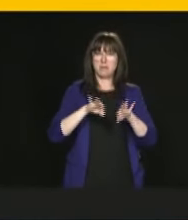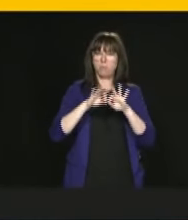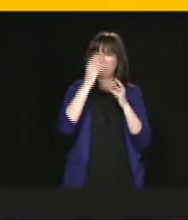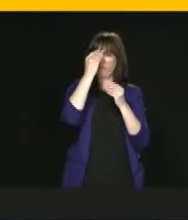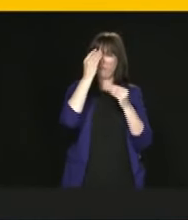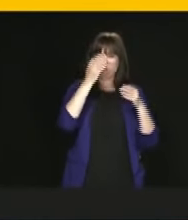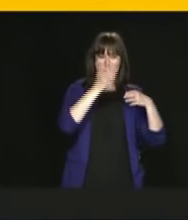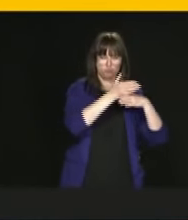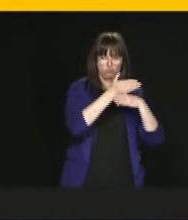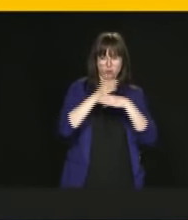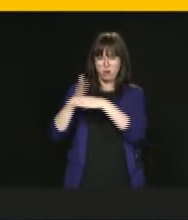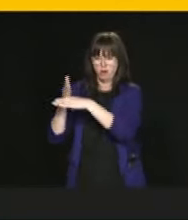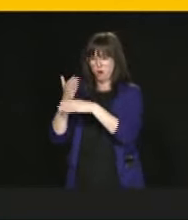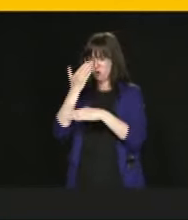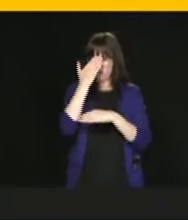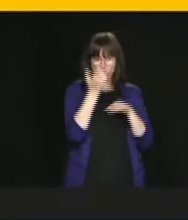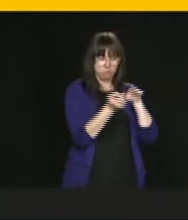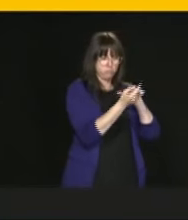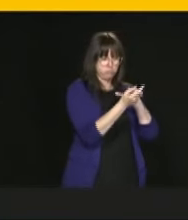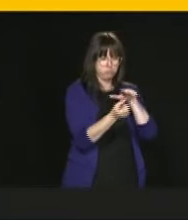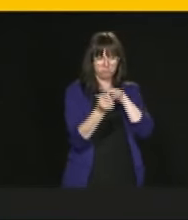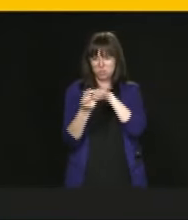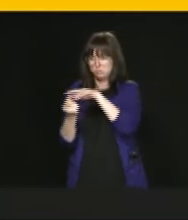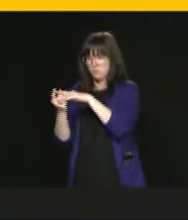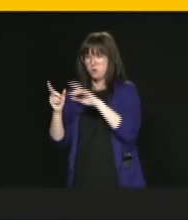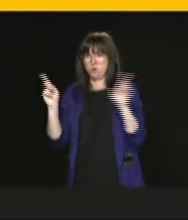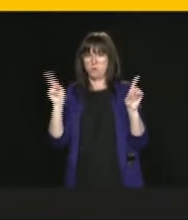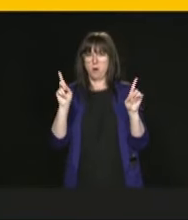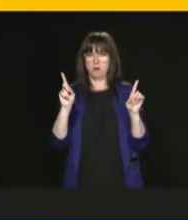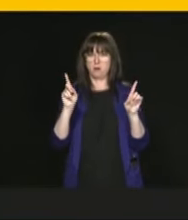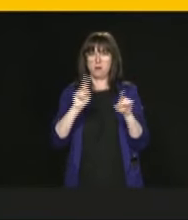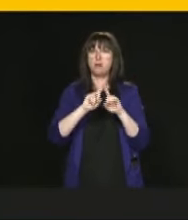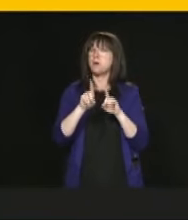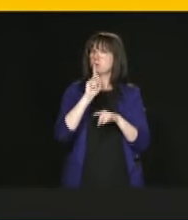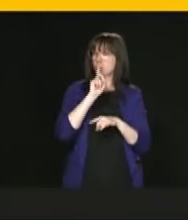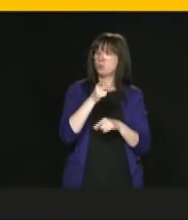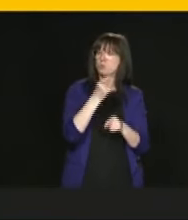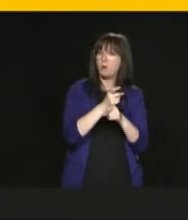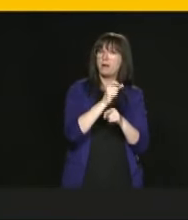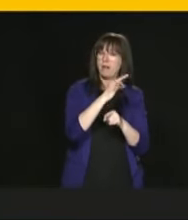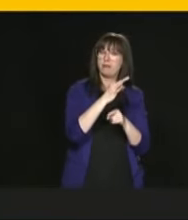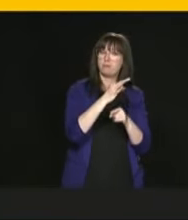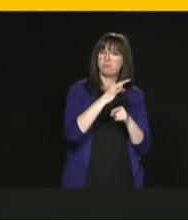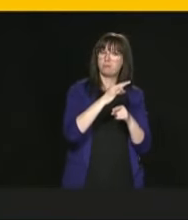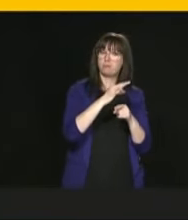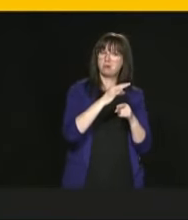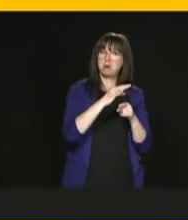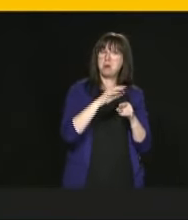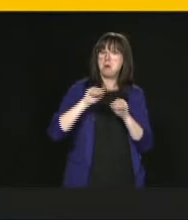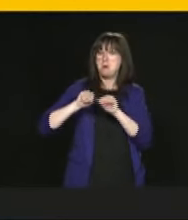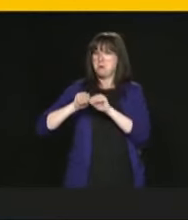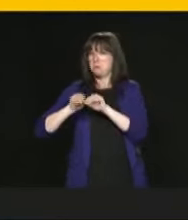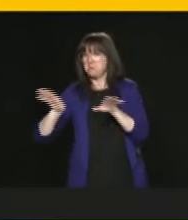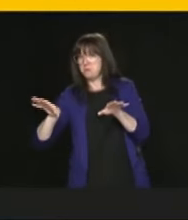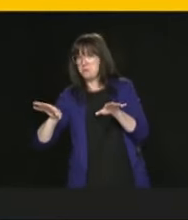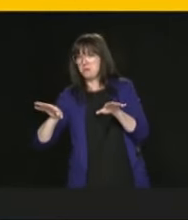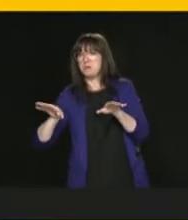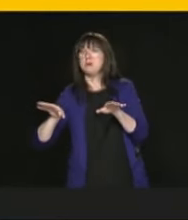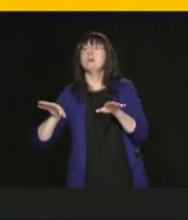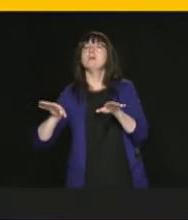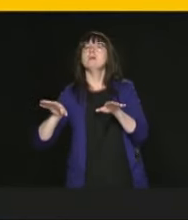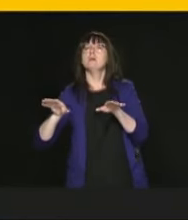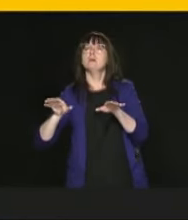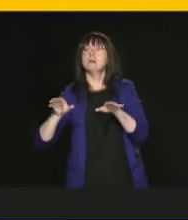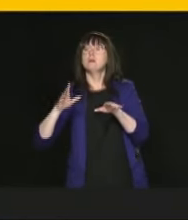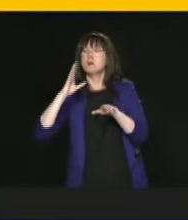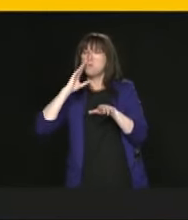is true that if there are outbreaks in certain areas, other parts of Canada is going to be looking at whether